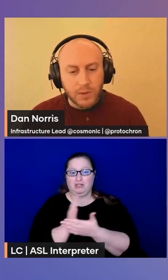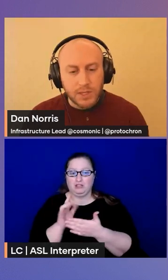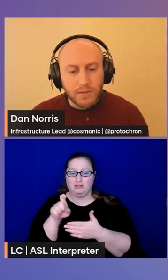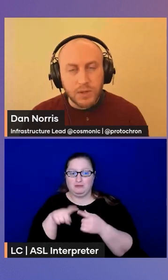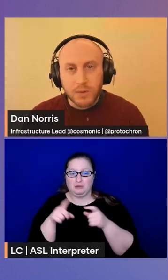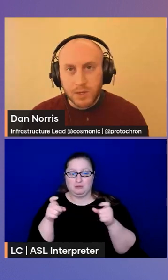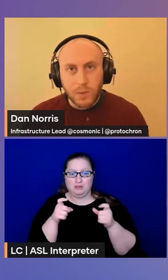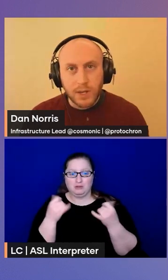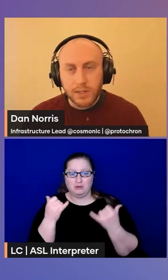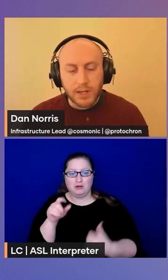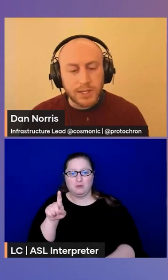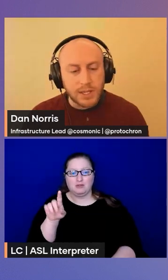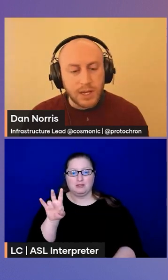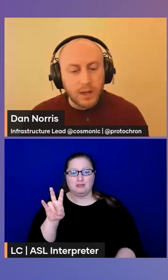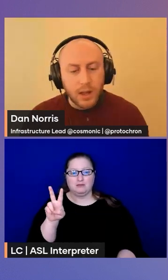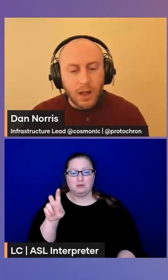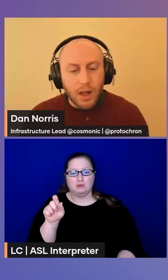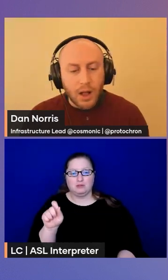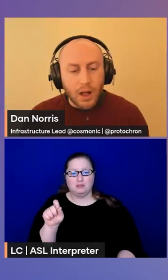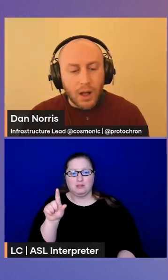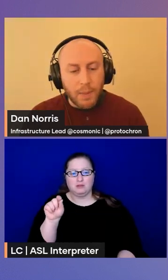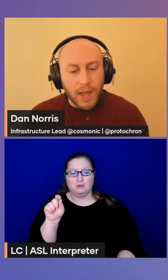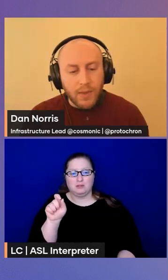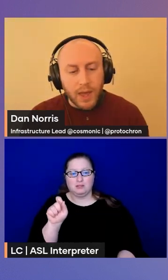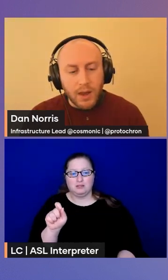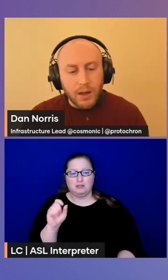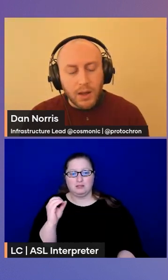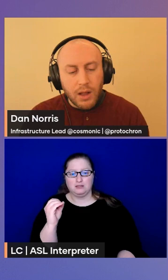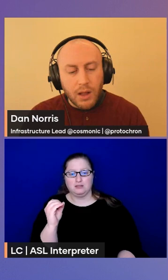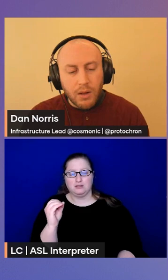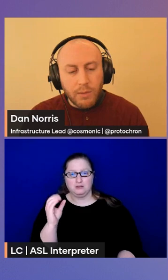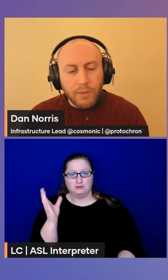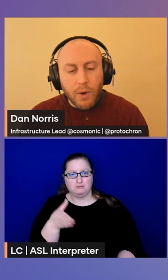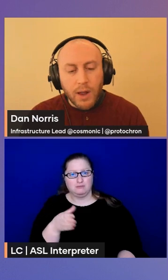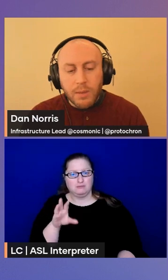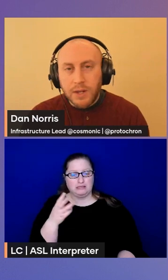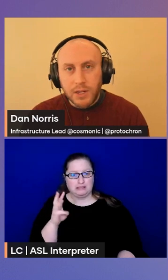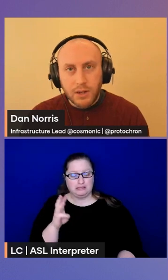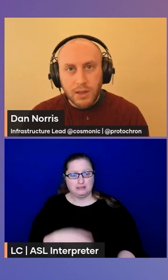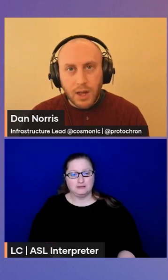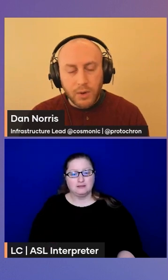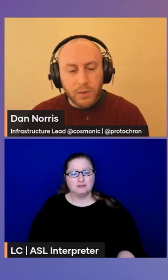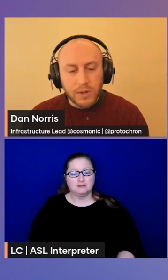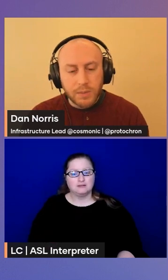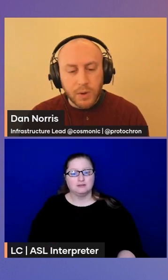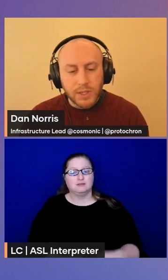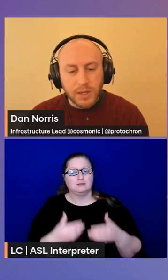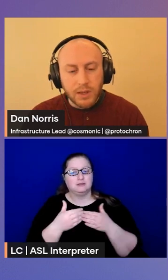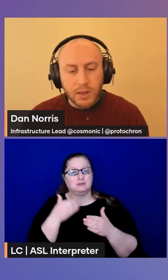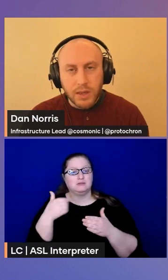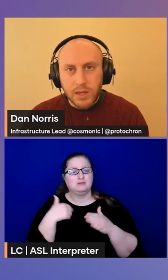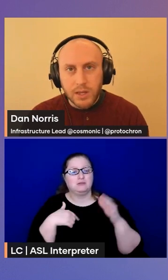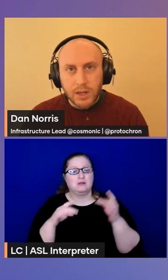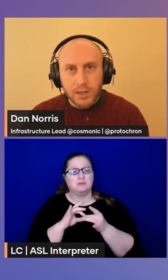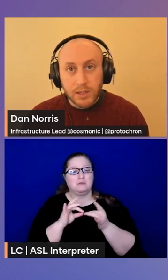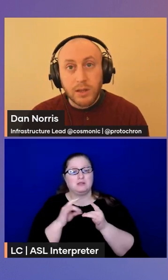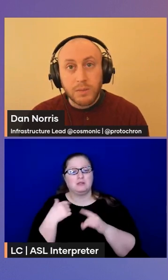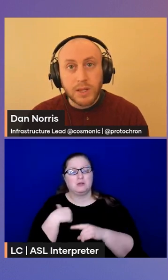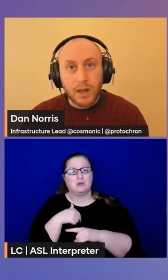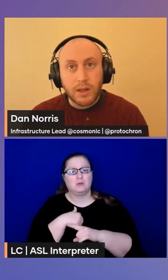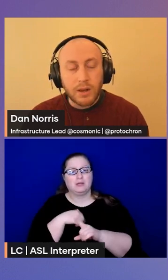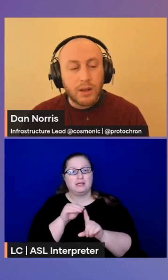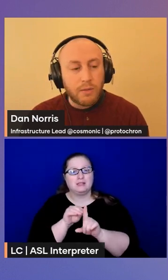it's that 172.20/16. And then before I had mentioned that we were exposing the